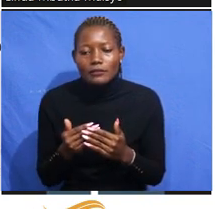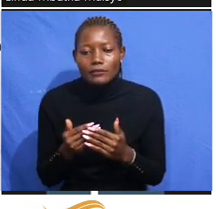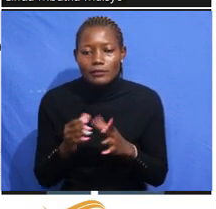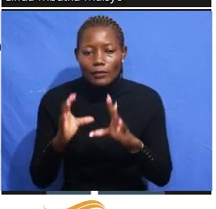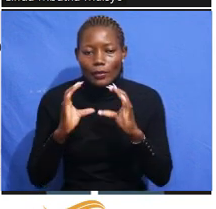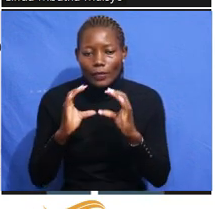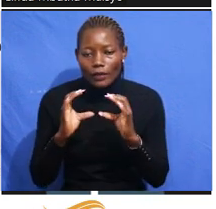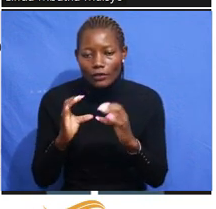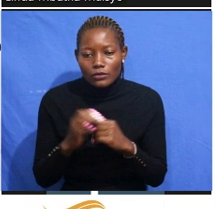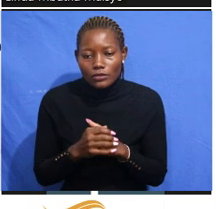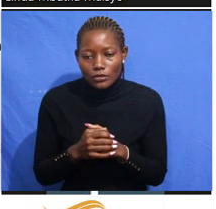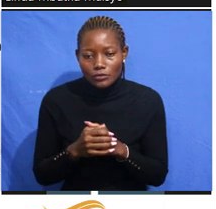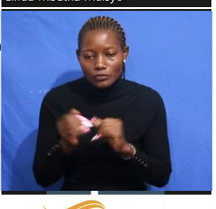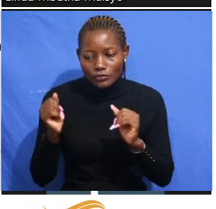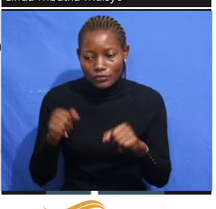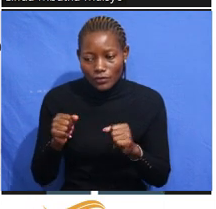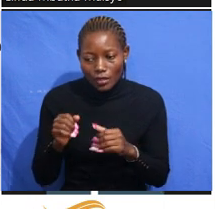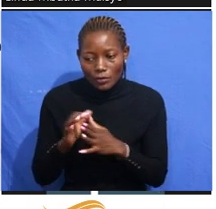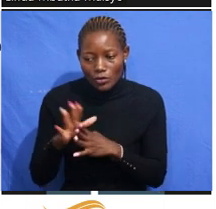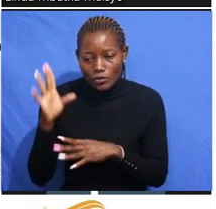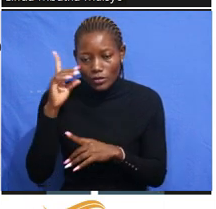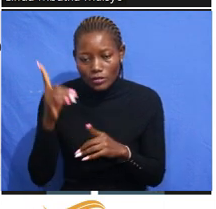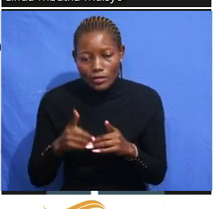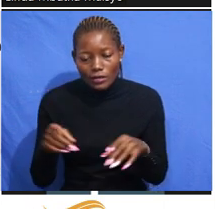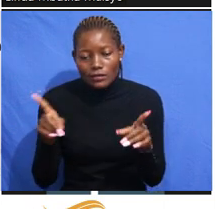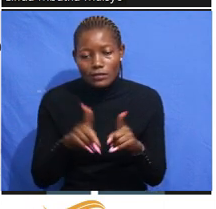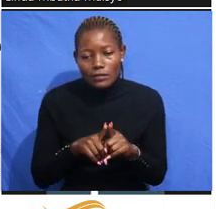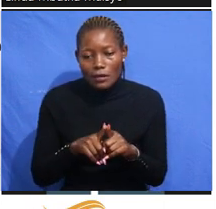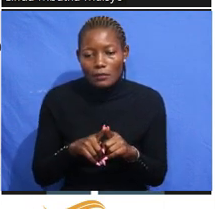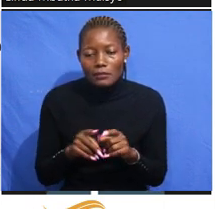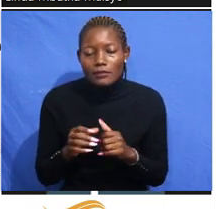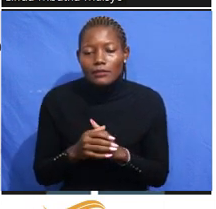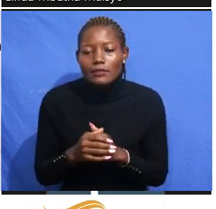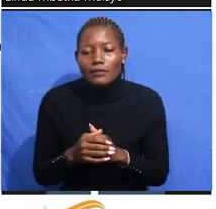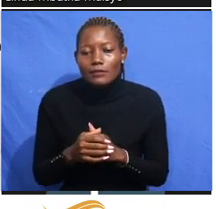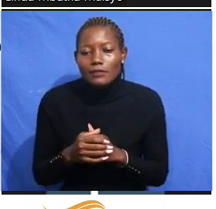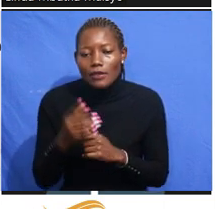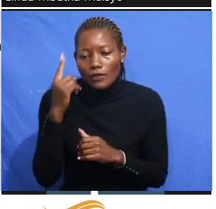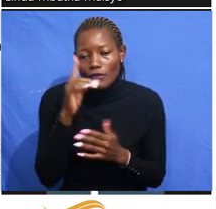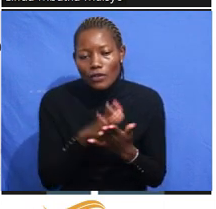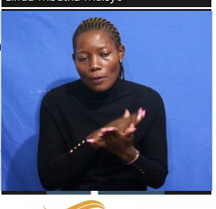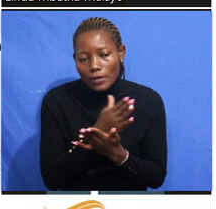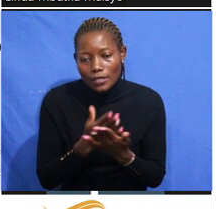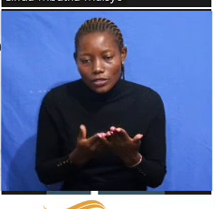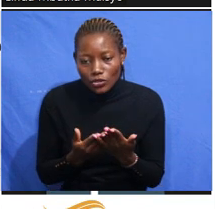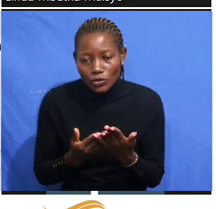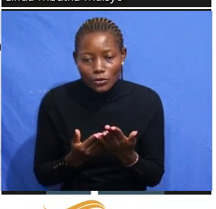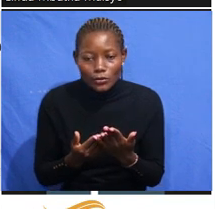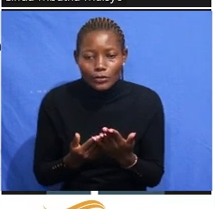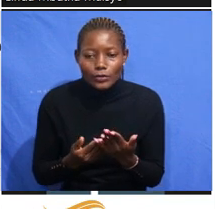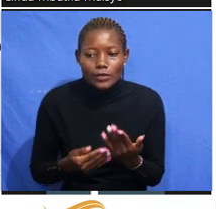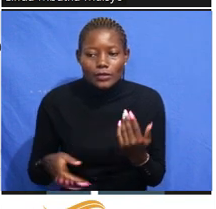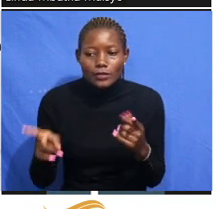coaches ought to be able to design a coaching plan based on those principles for application of effective